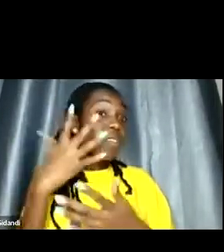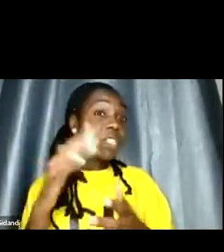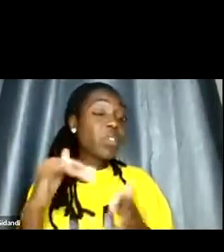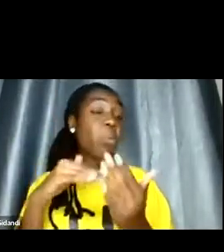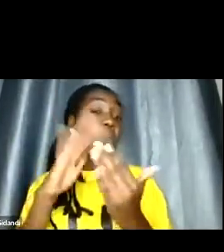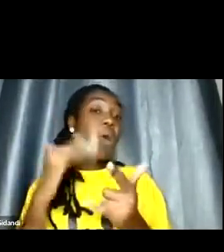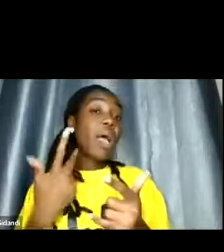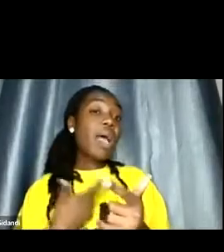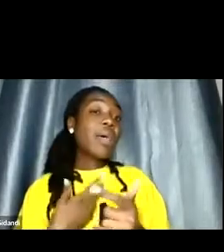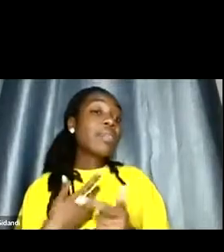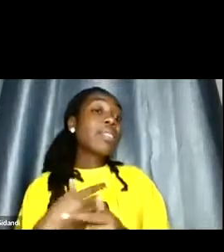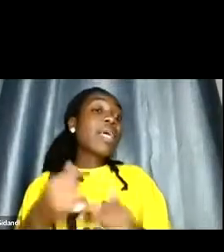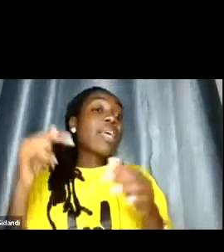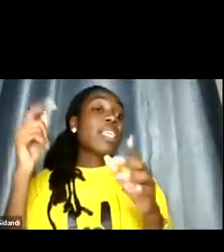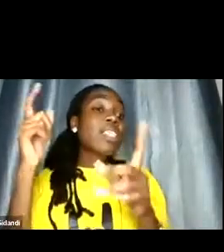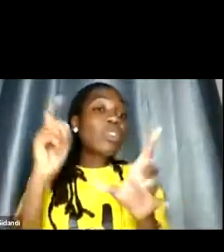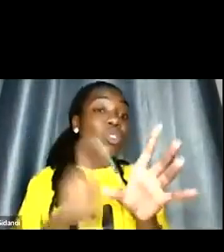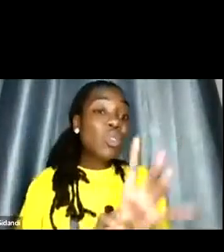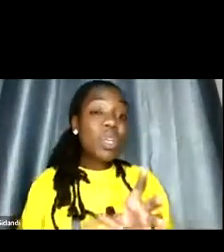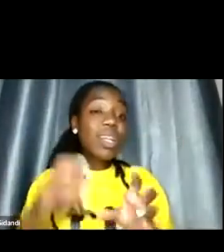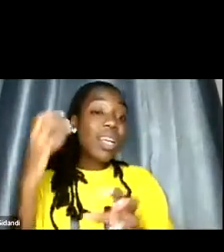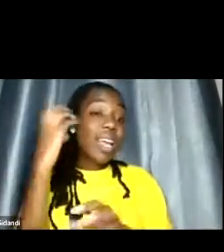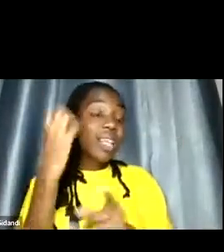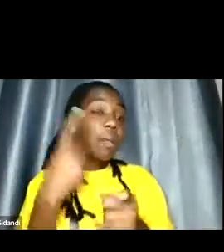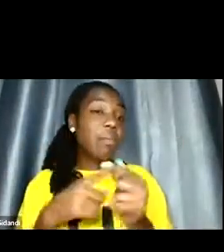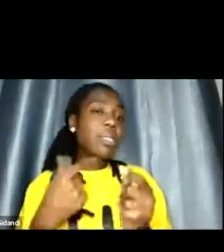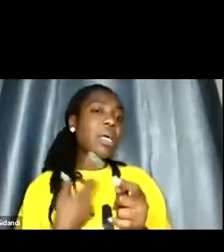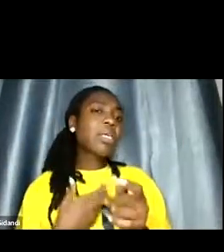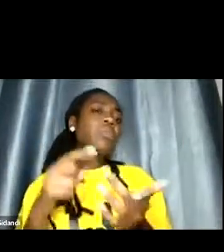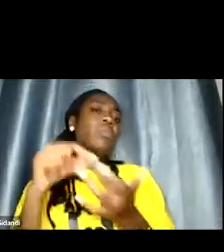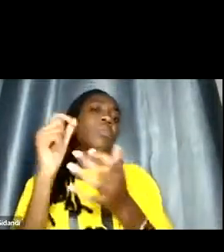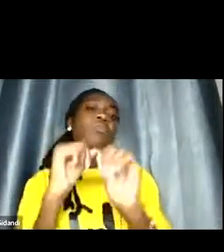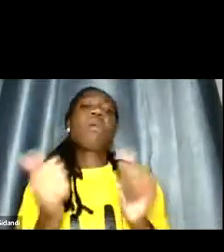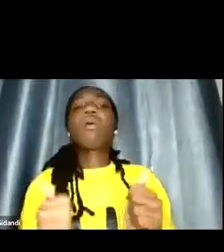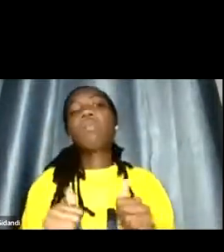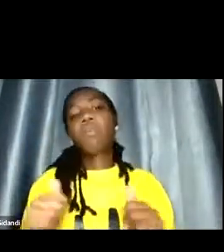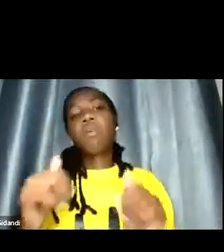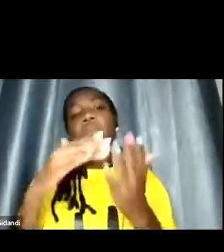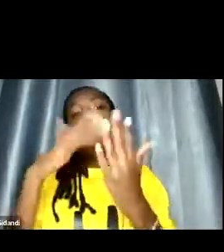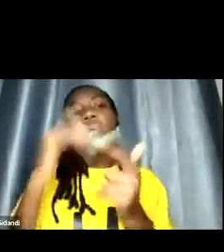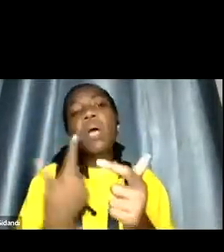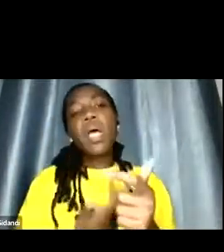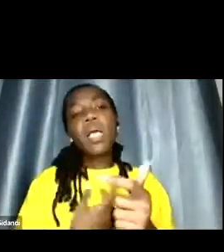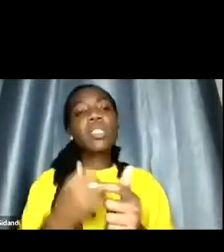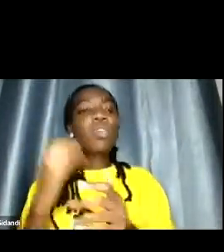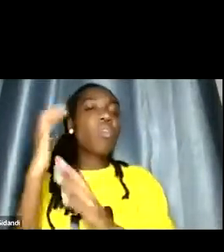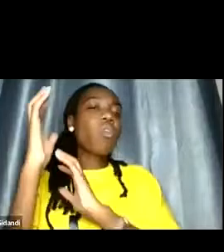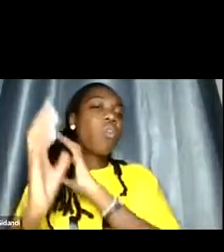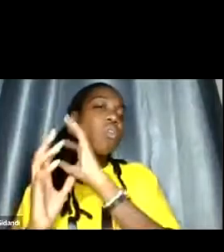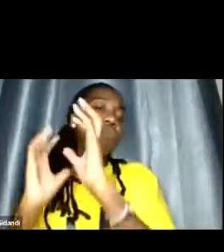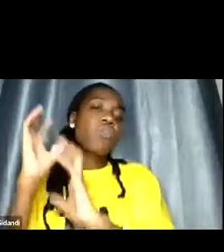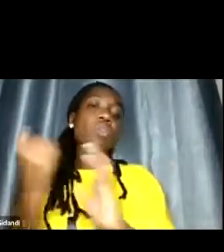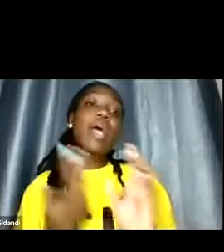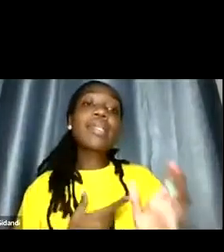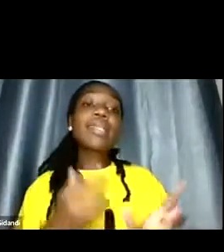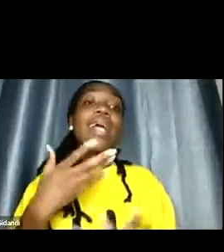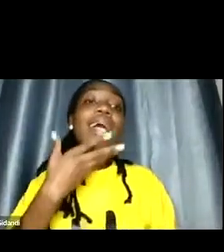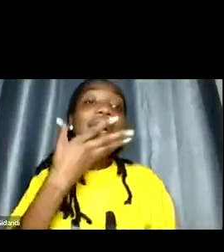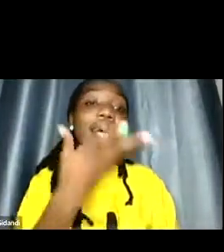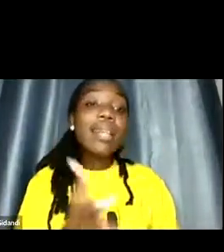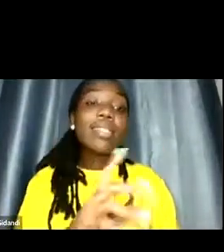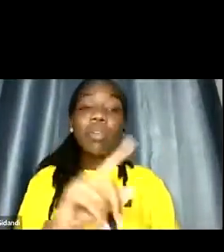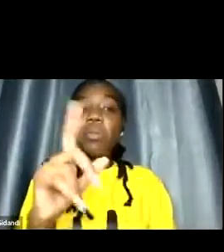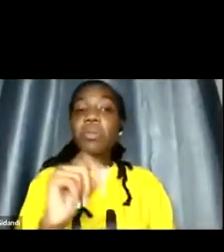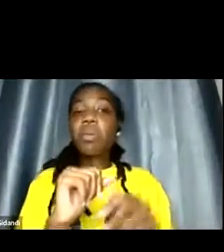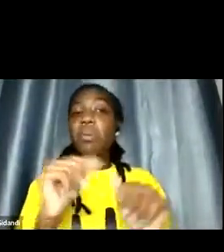chose. Most of us were even confused about what we wanted to do. Like, we used to answer that question very well between the ages of